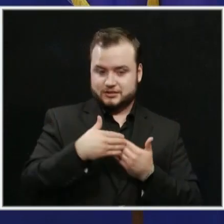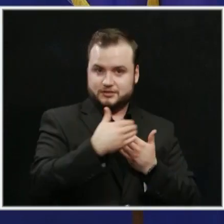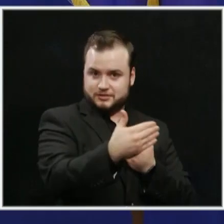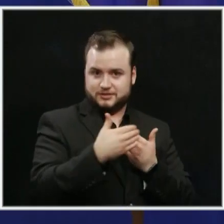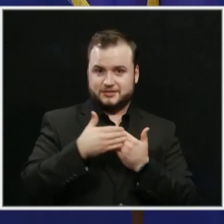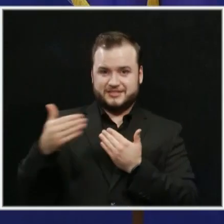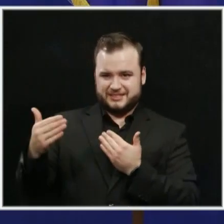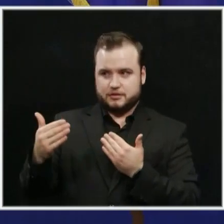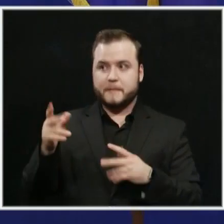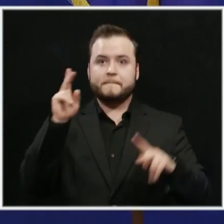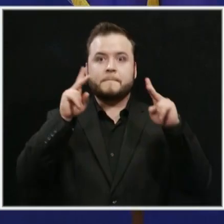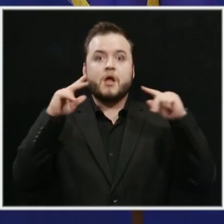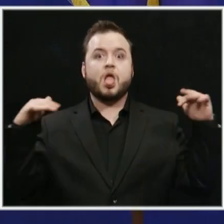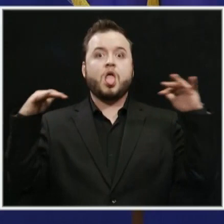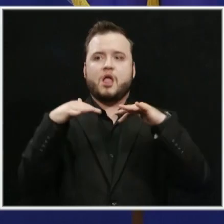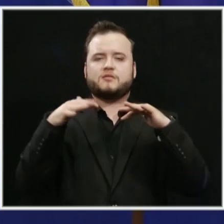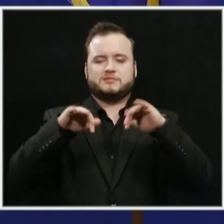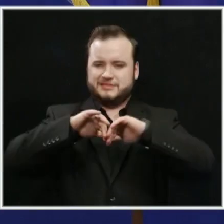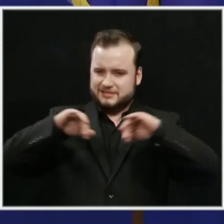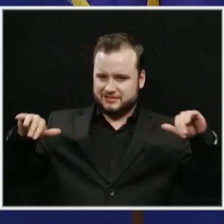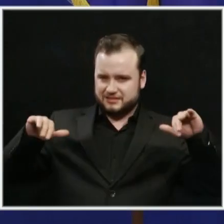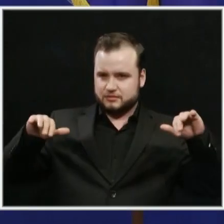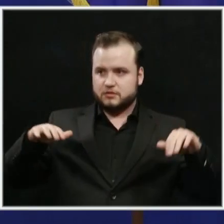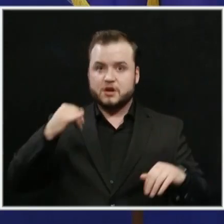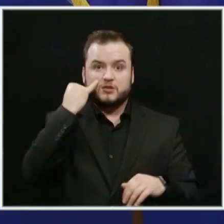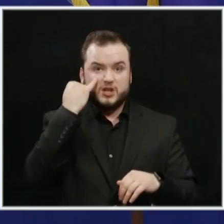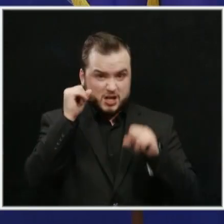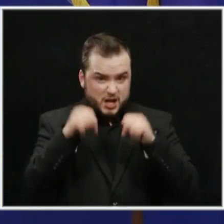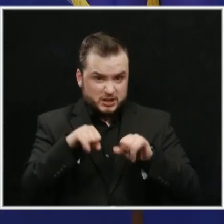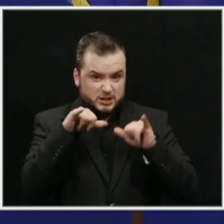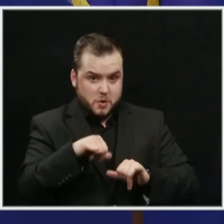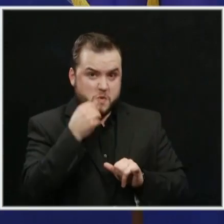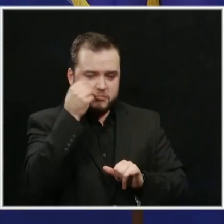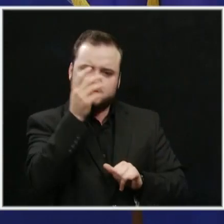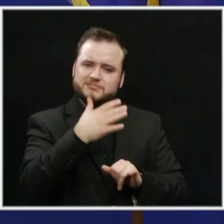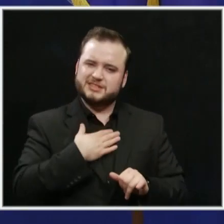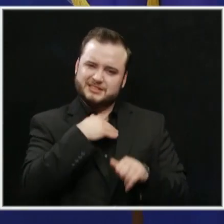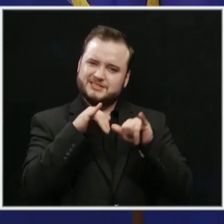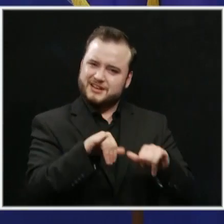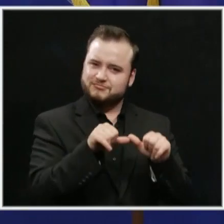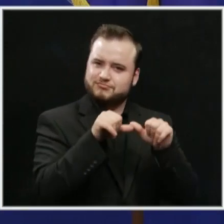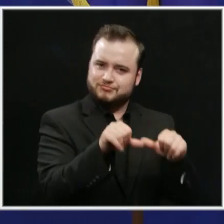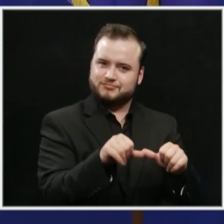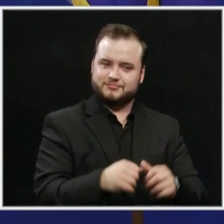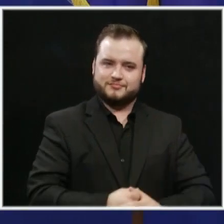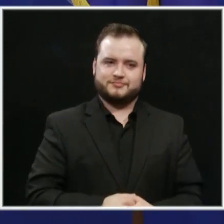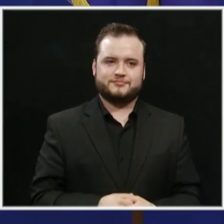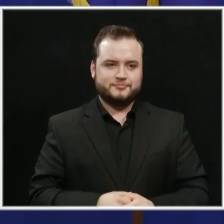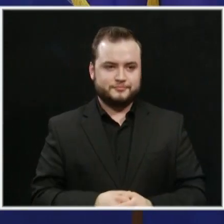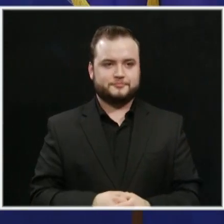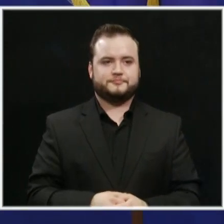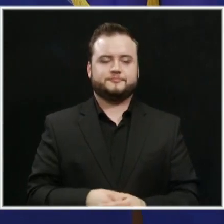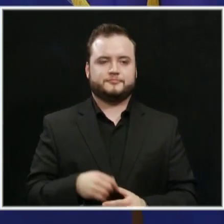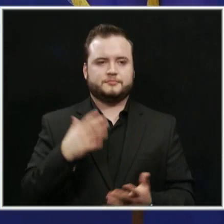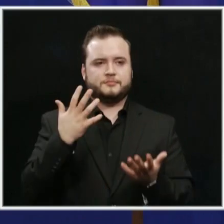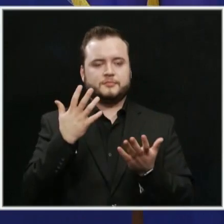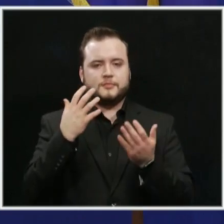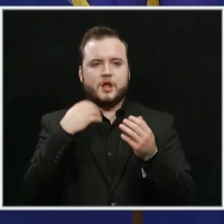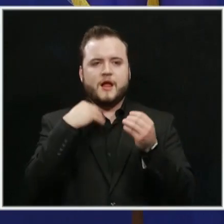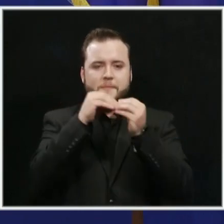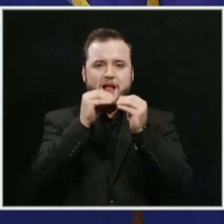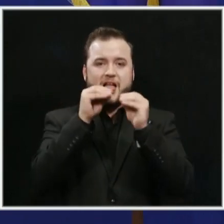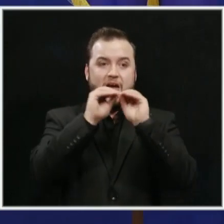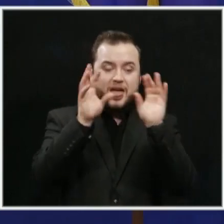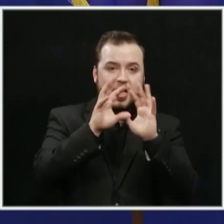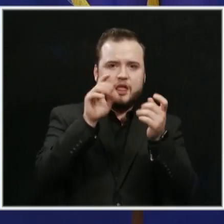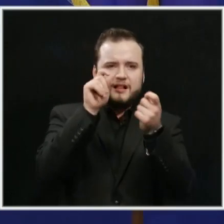try and be as clear as possible. You can't spell this out to the T that maybe an attorney would want to see,